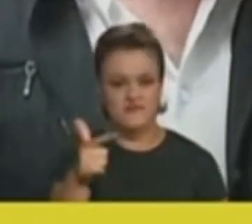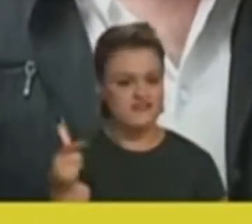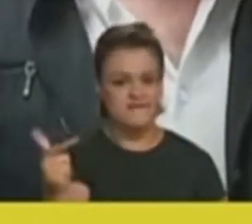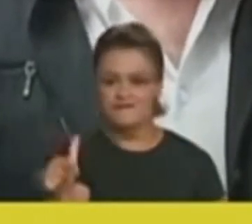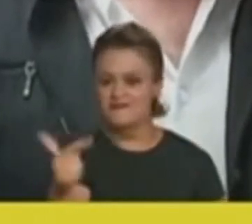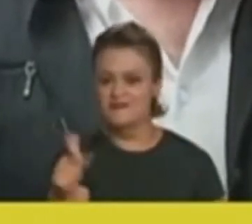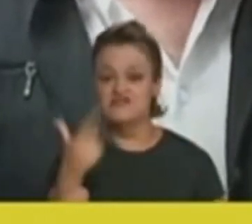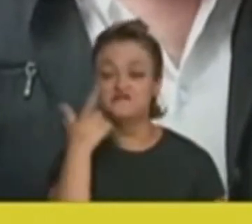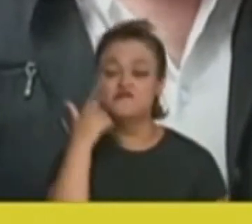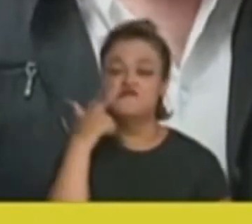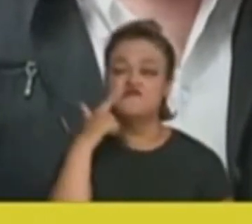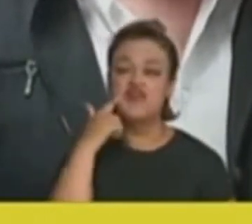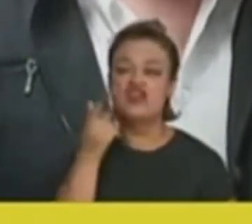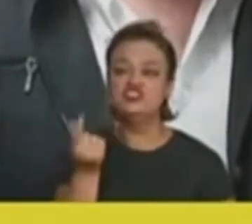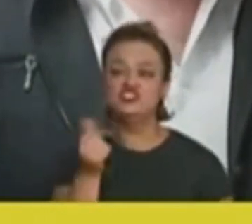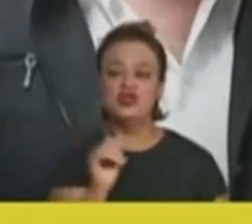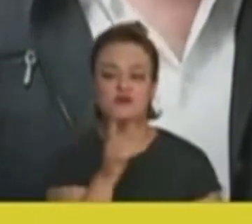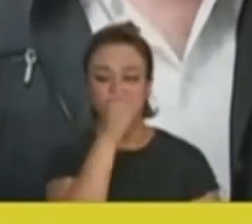responsible for it,